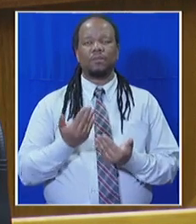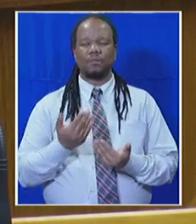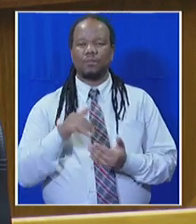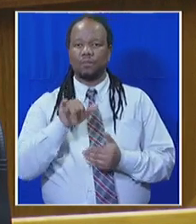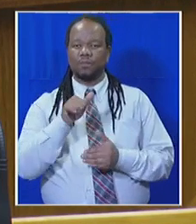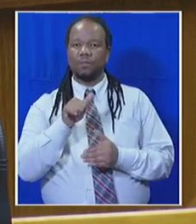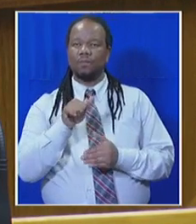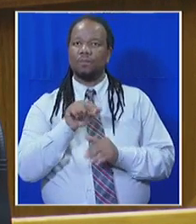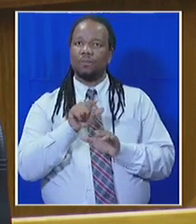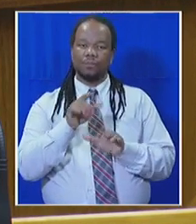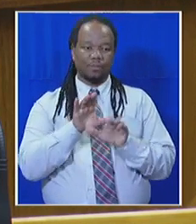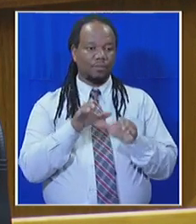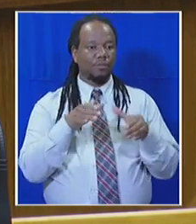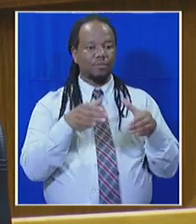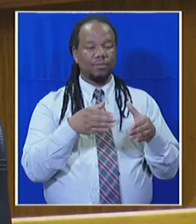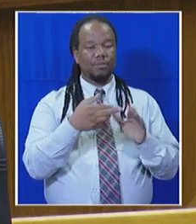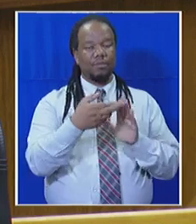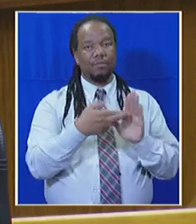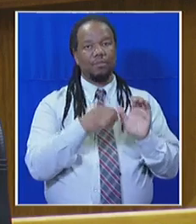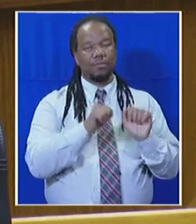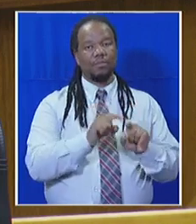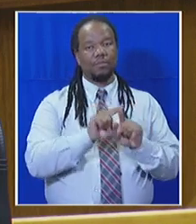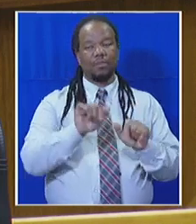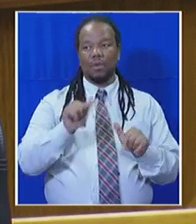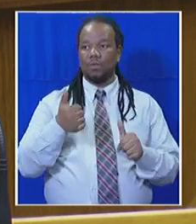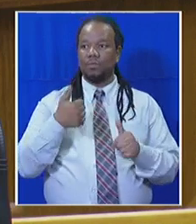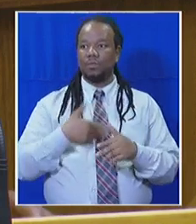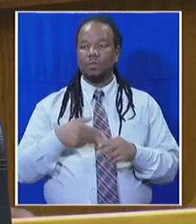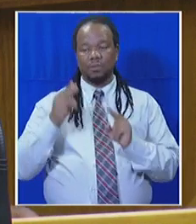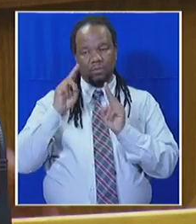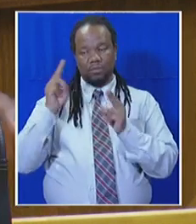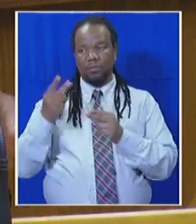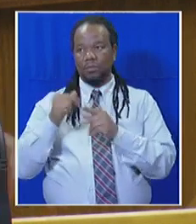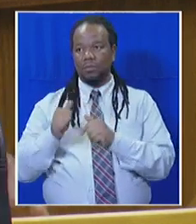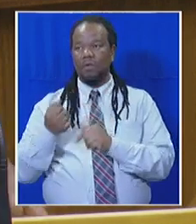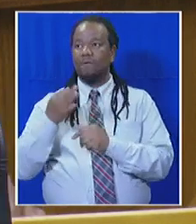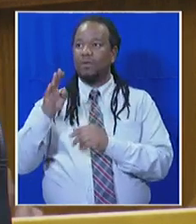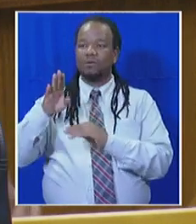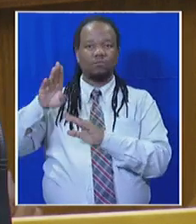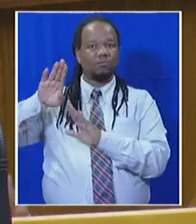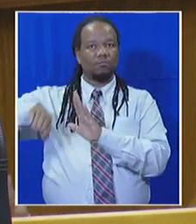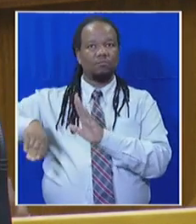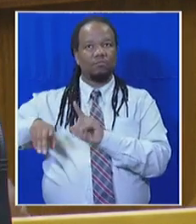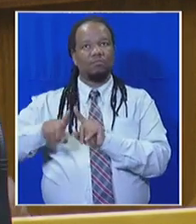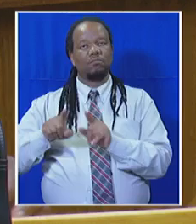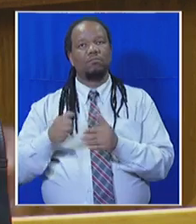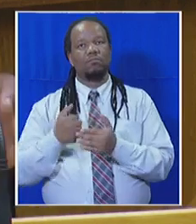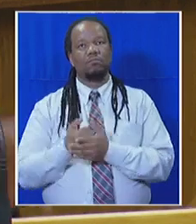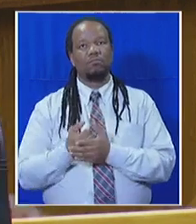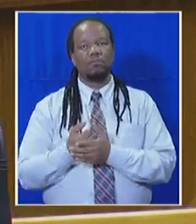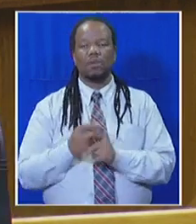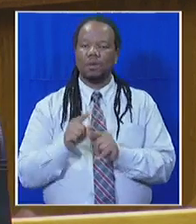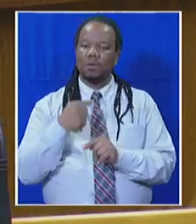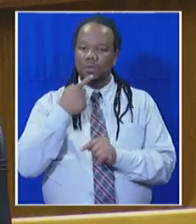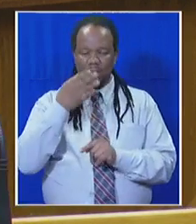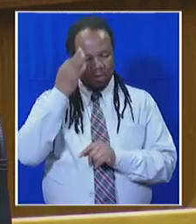emphasis on the results of the recent fees must fall protest, and in particular on the implications of government's undertaking that there will be no increase in fees